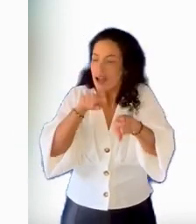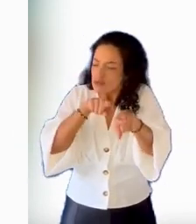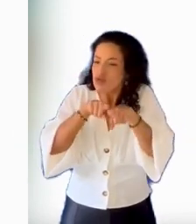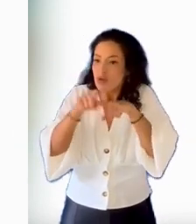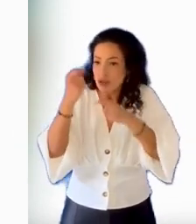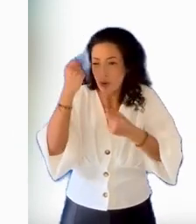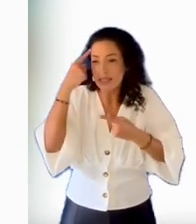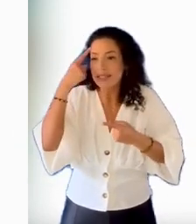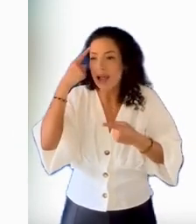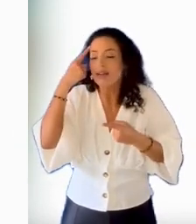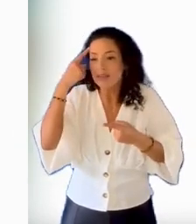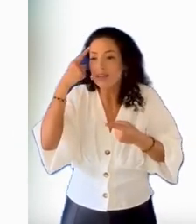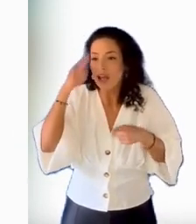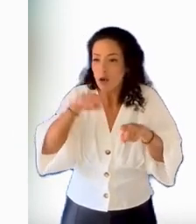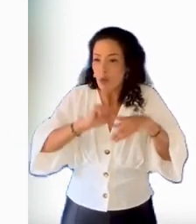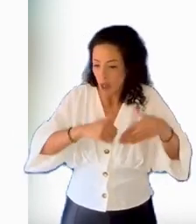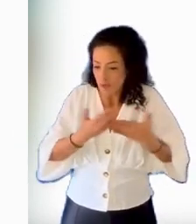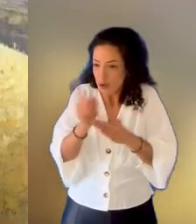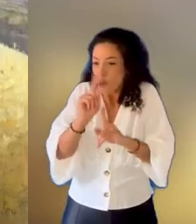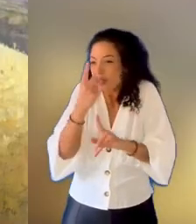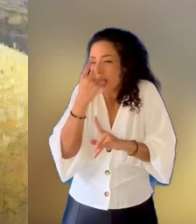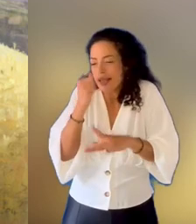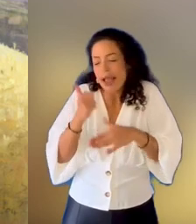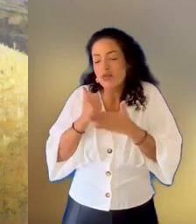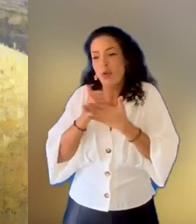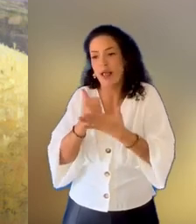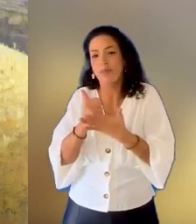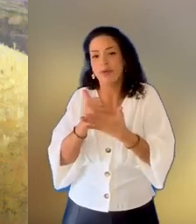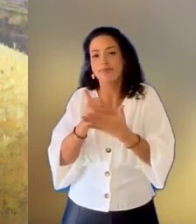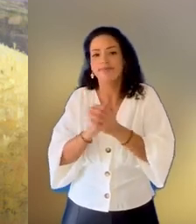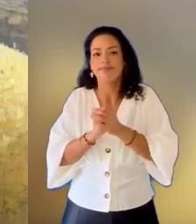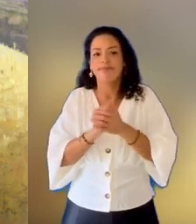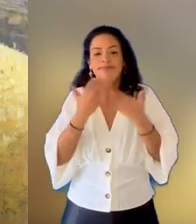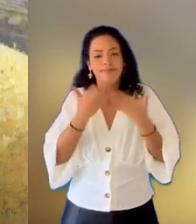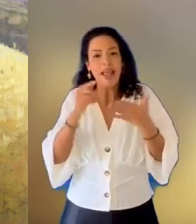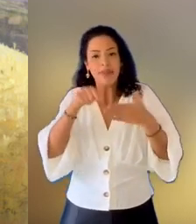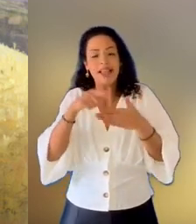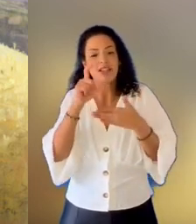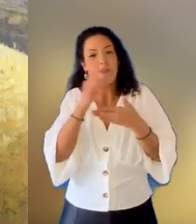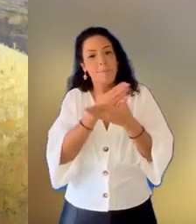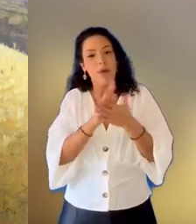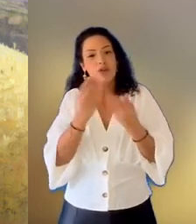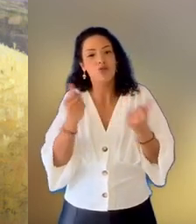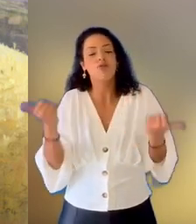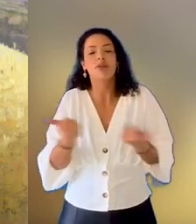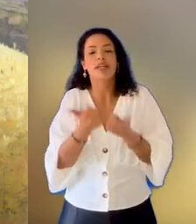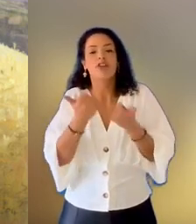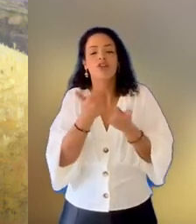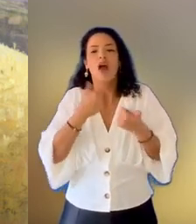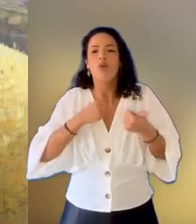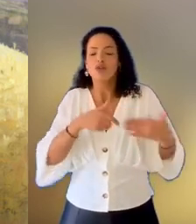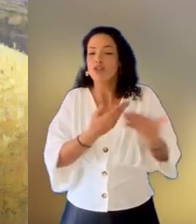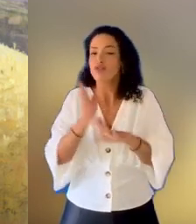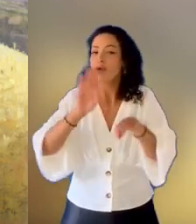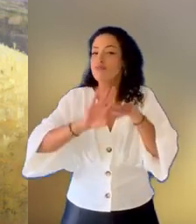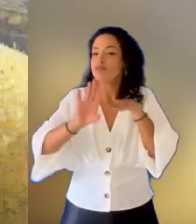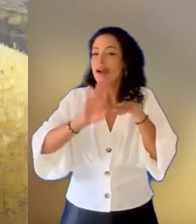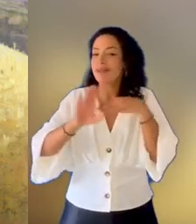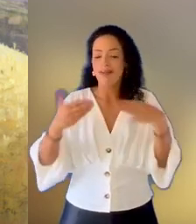understand, and willing to offer what you can to help. As I bring this chapter to an end, I want to introduce a practical activity to remind us